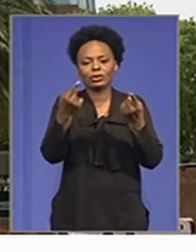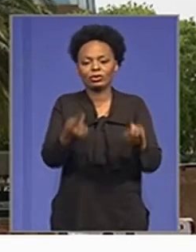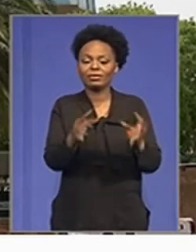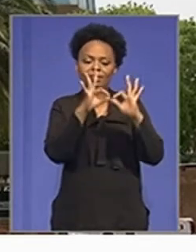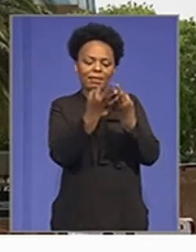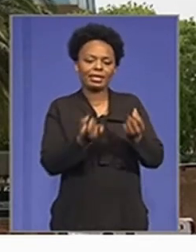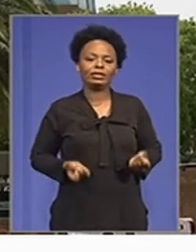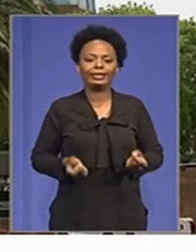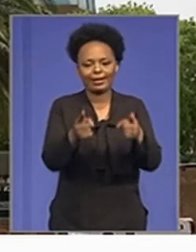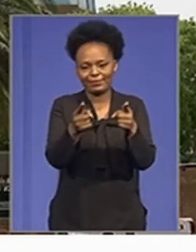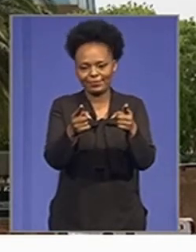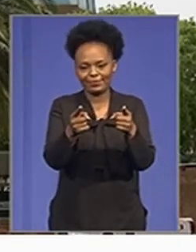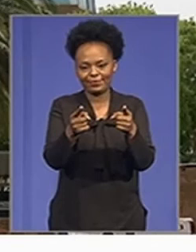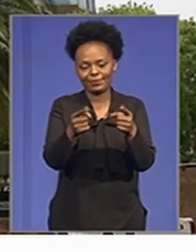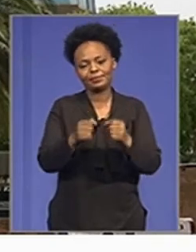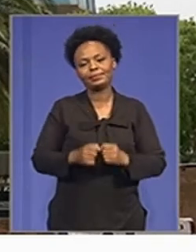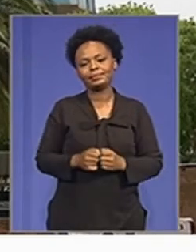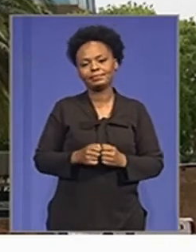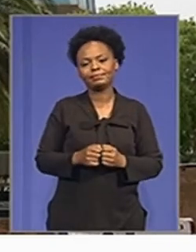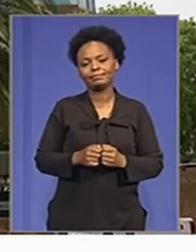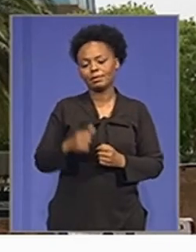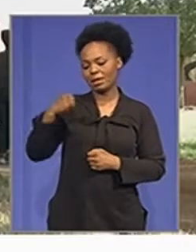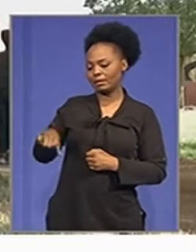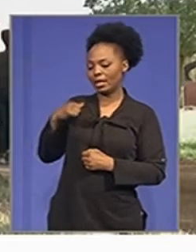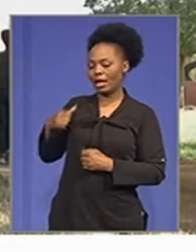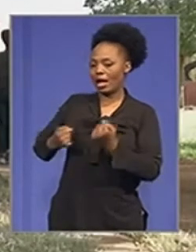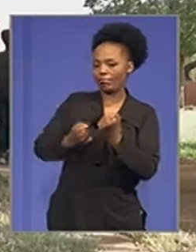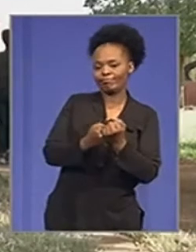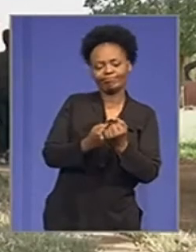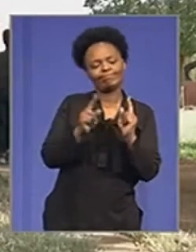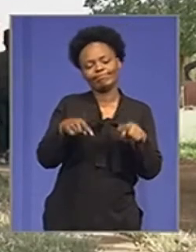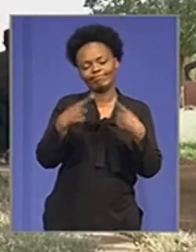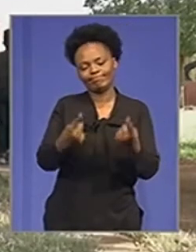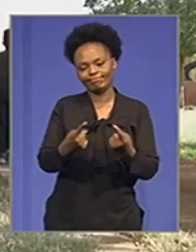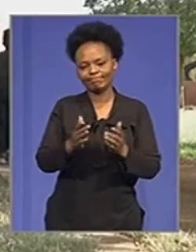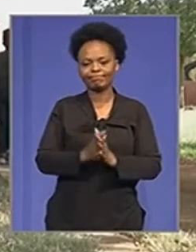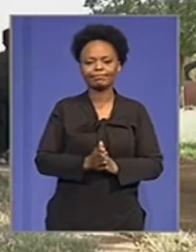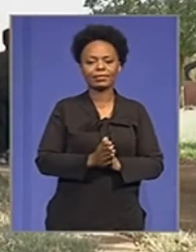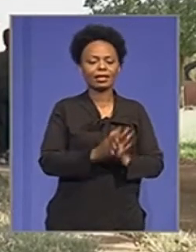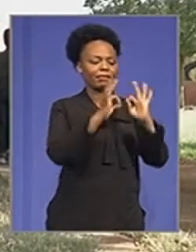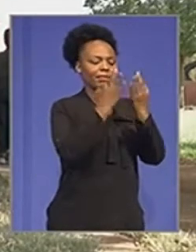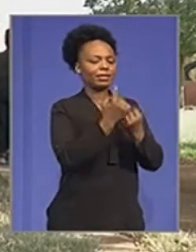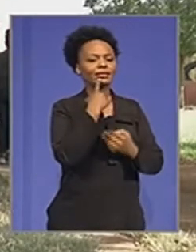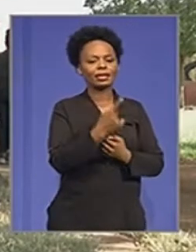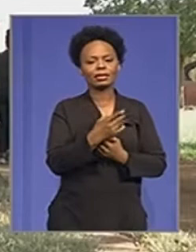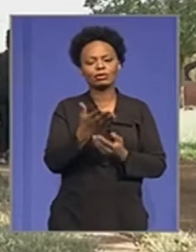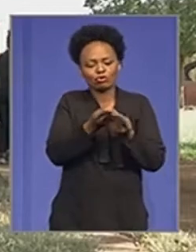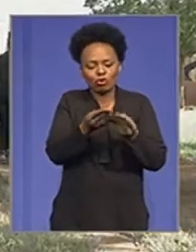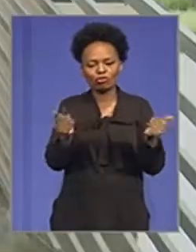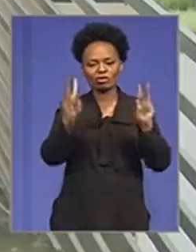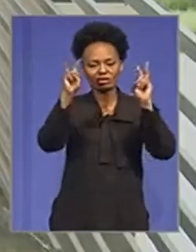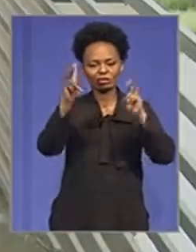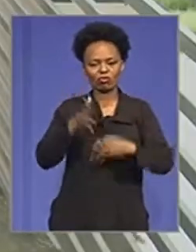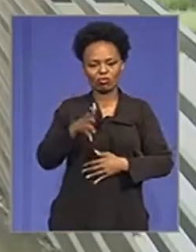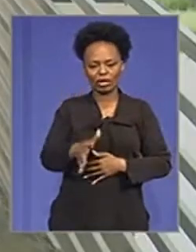the families themselves, not necessary for the municipalities. Ba malapa ba re keletso ya bona ke go bona gona